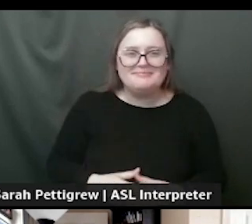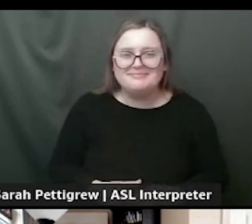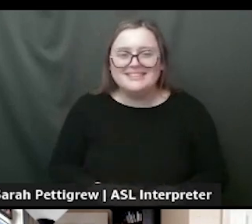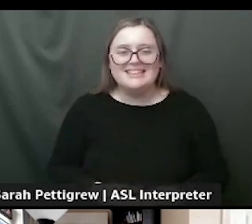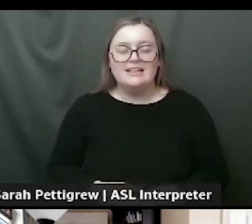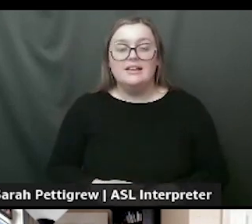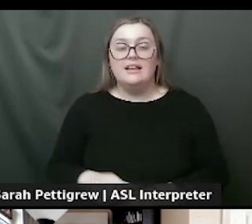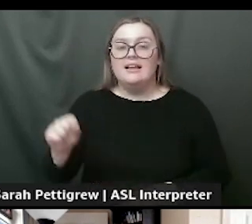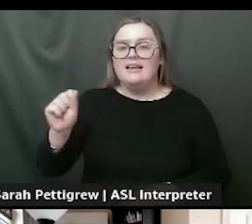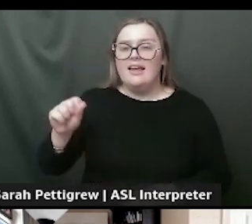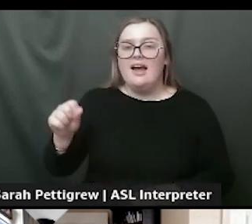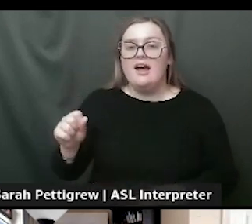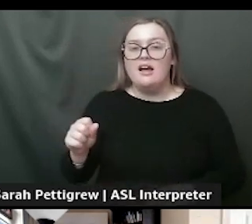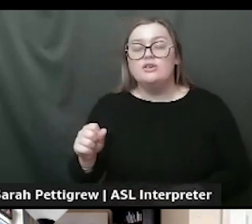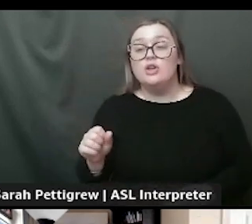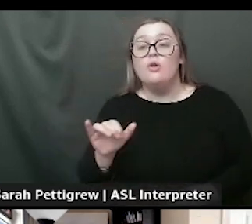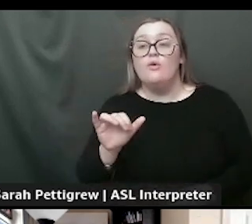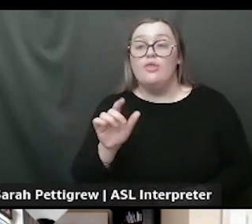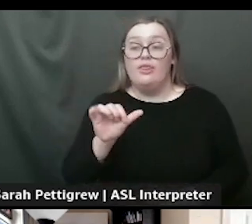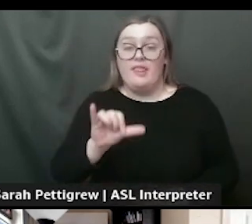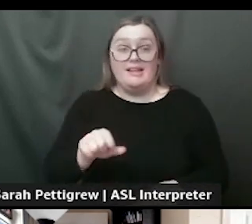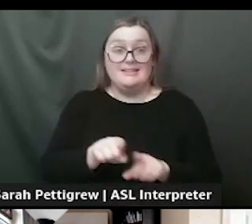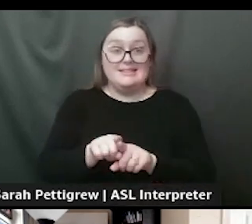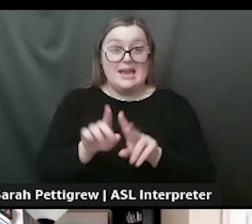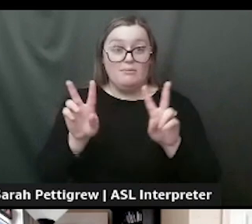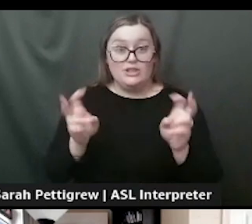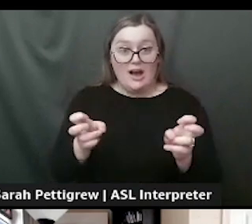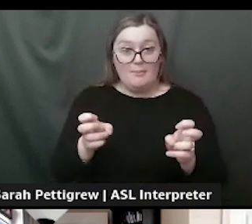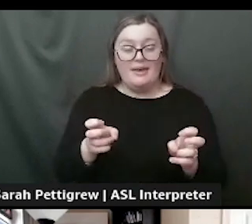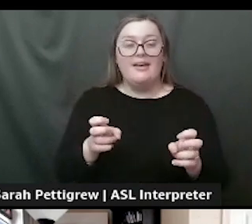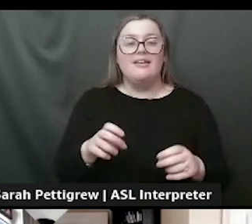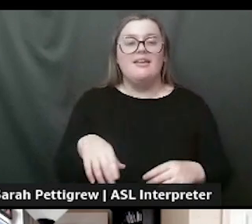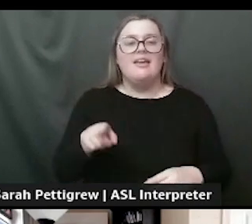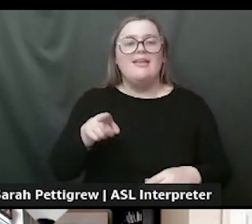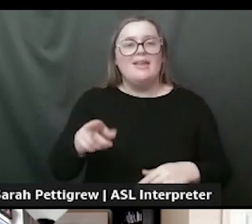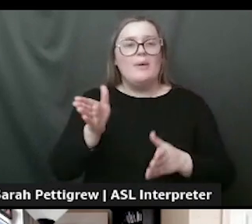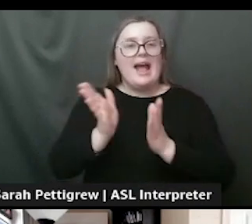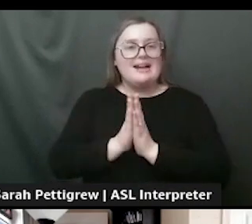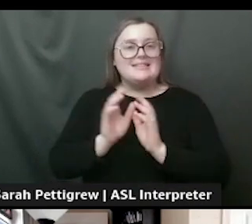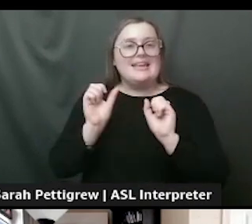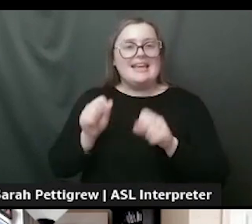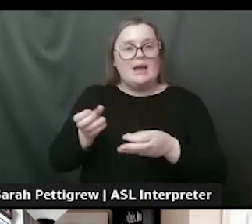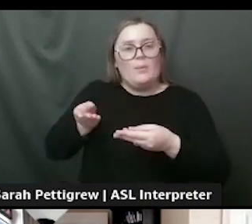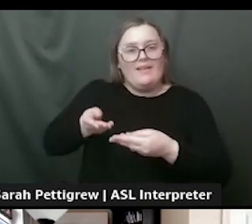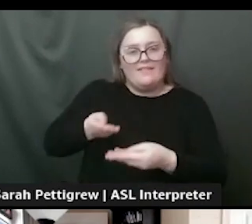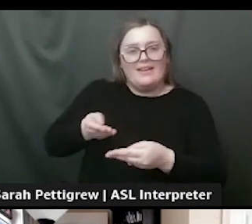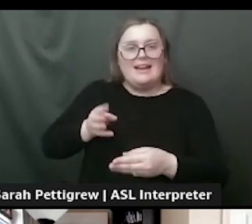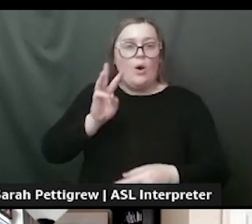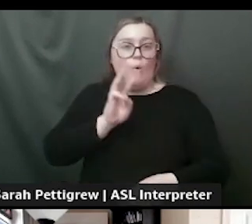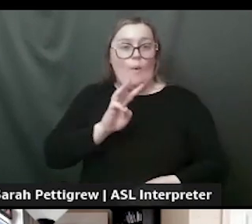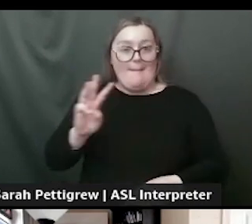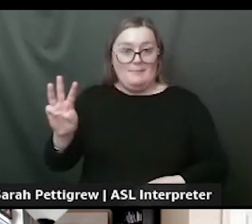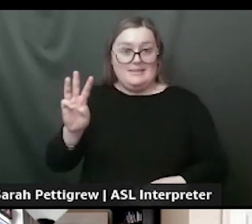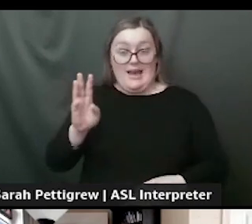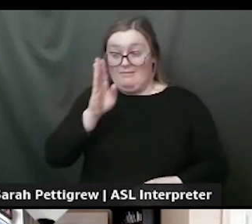on that topic, Bhagavathi, was asking, can we feed our website to knowledge base?